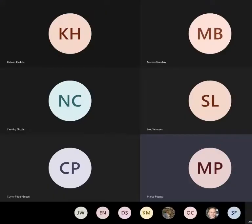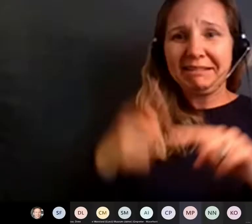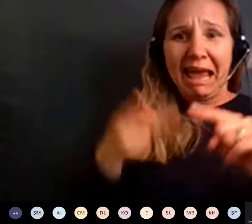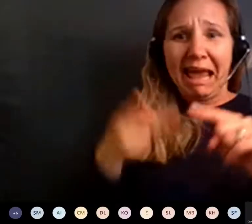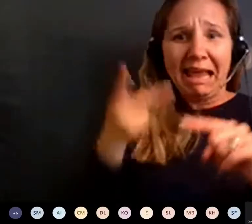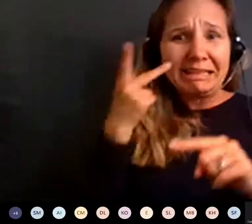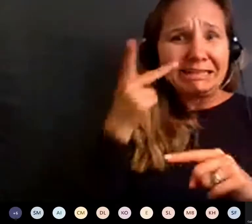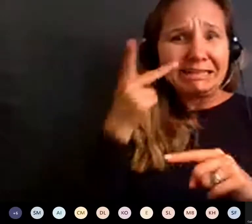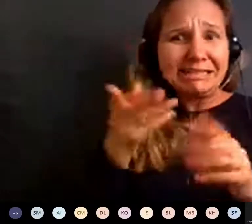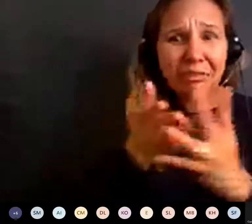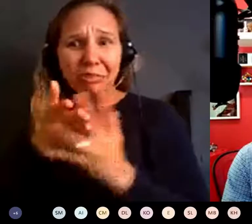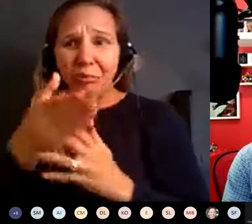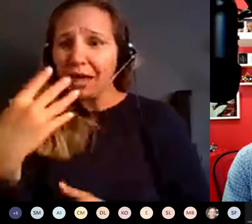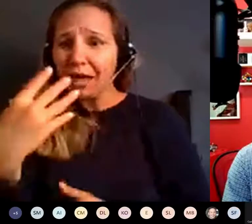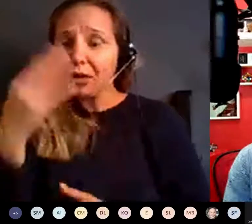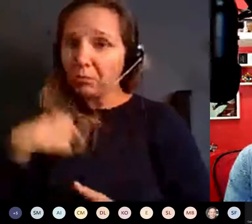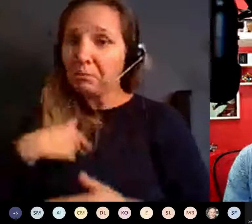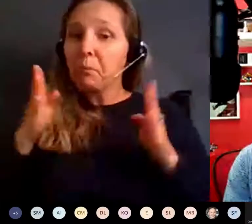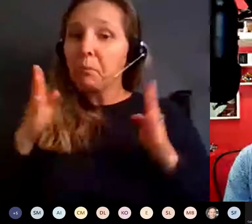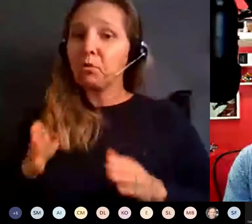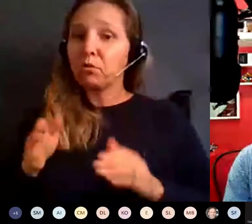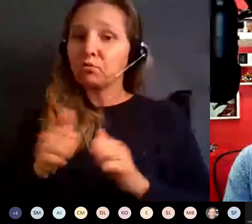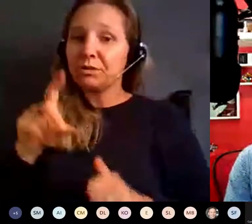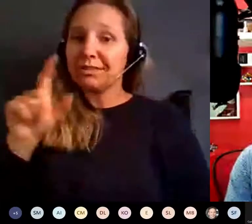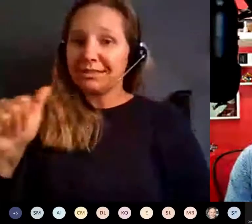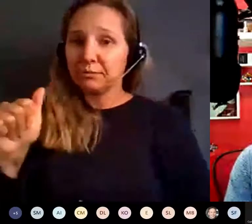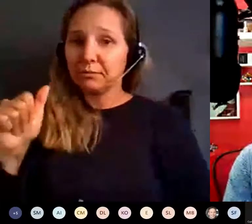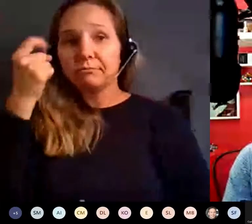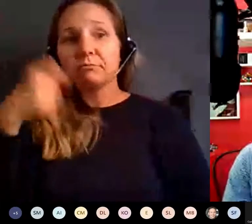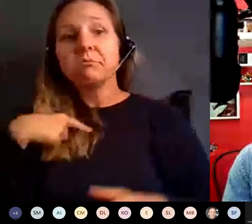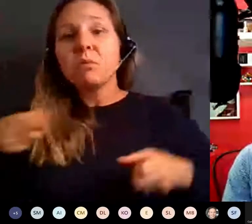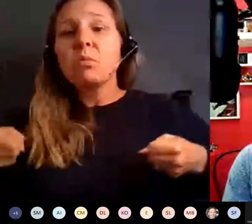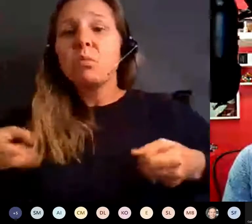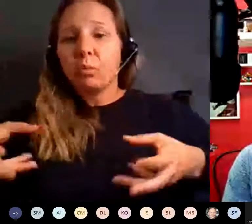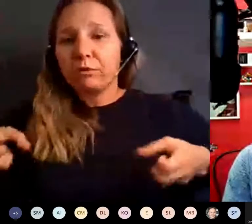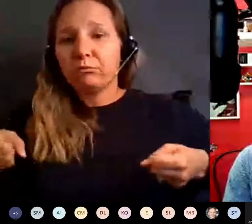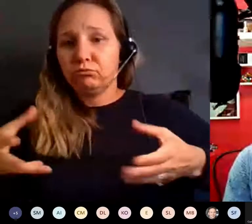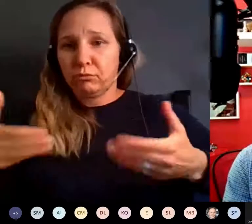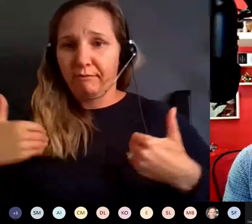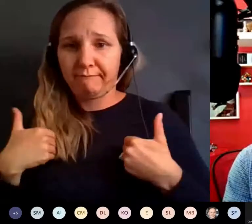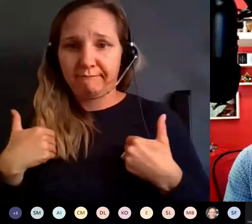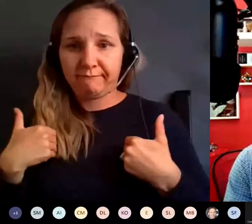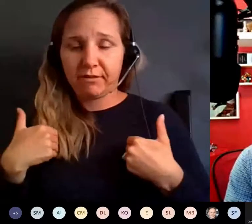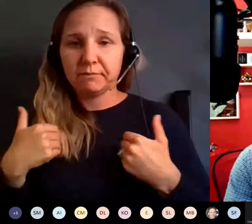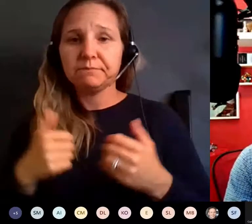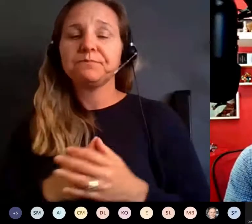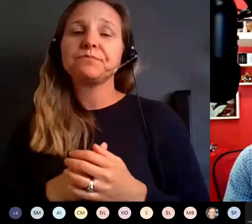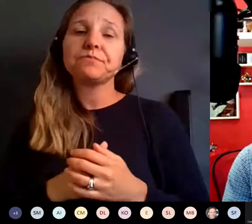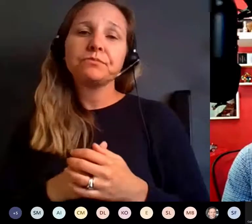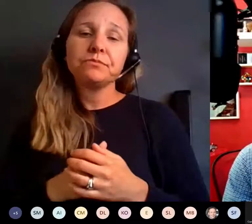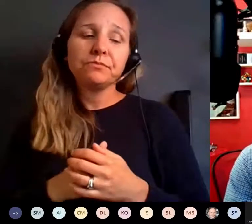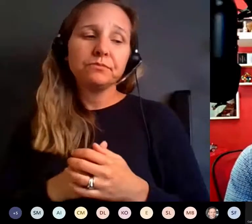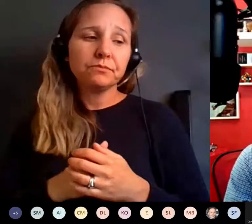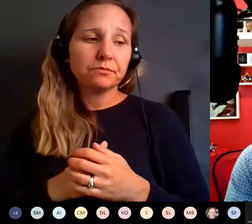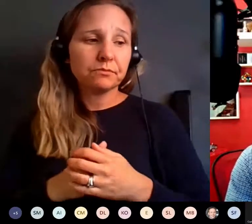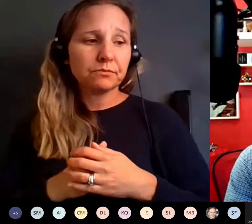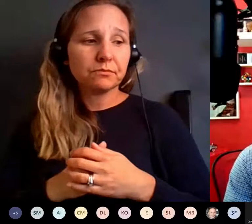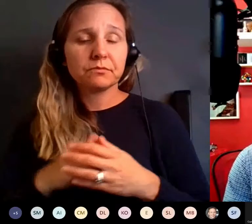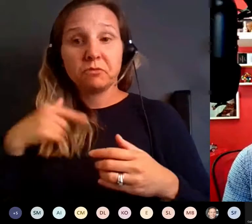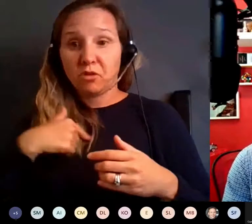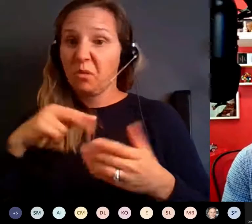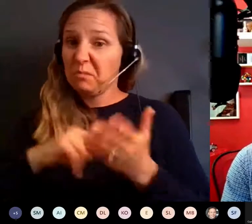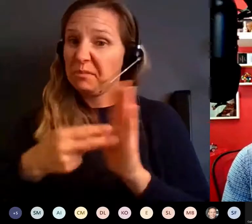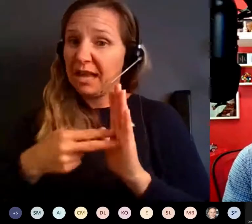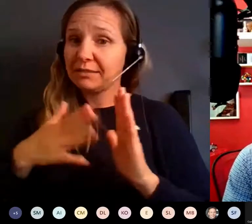camera is that I'm a person with a disability as well, and I'm a wheelchair user. And so not only is this a lived